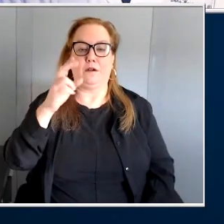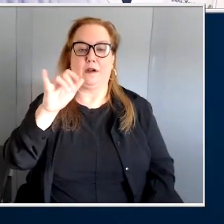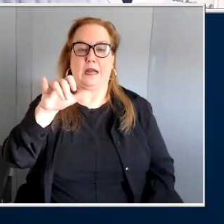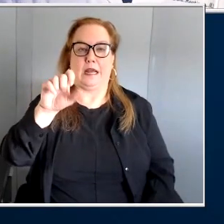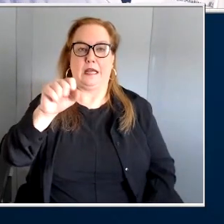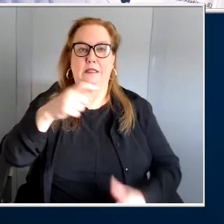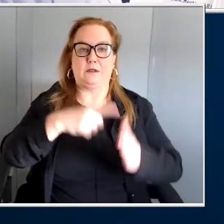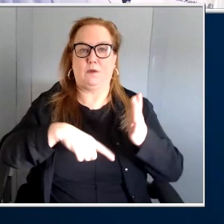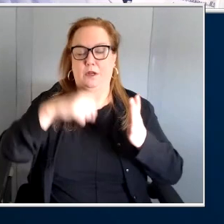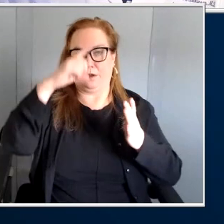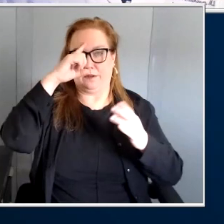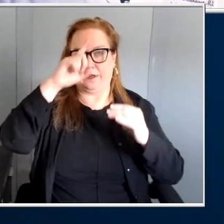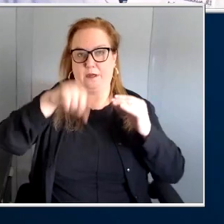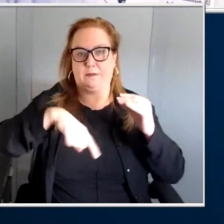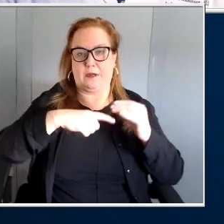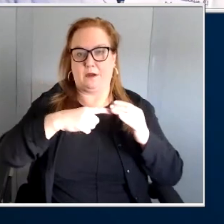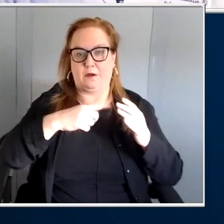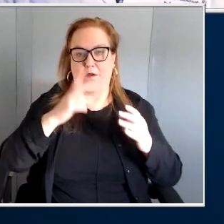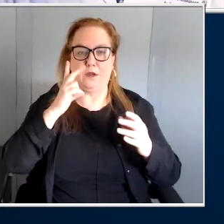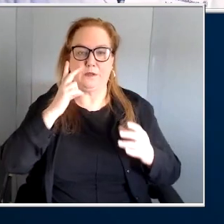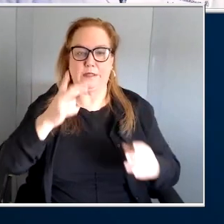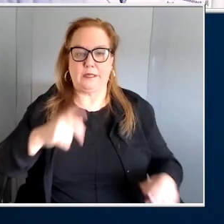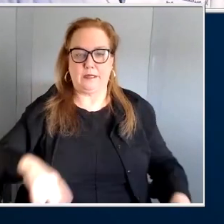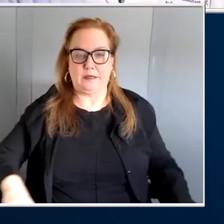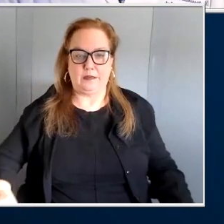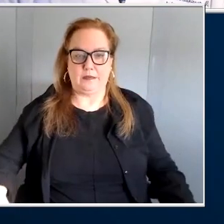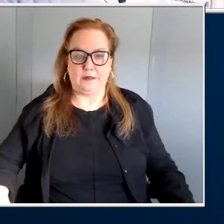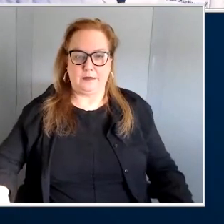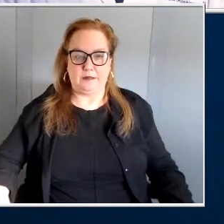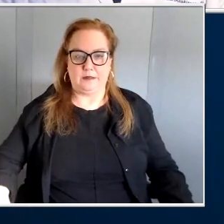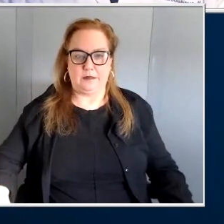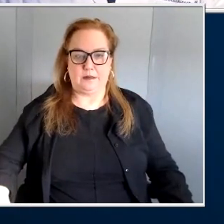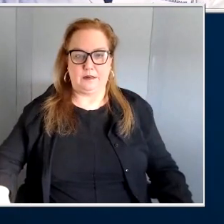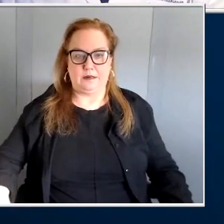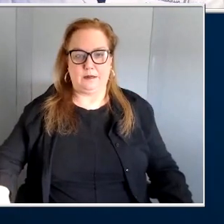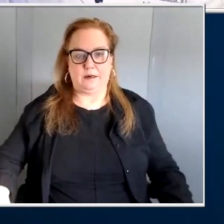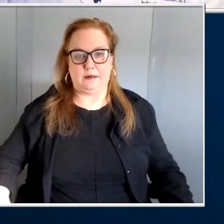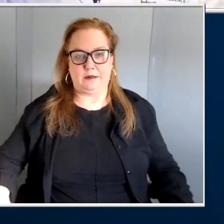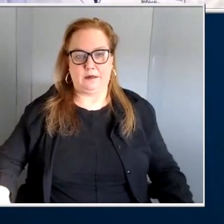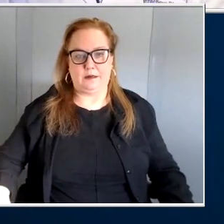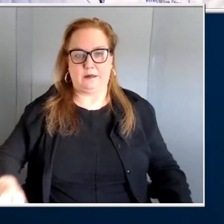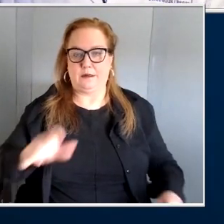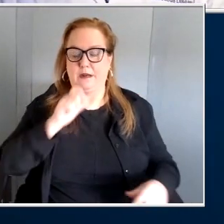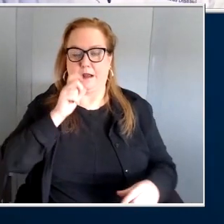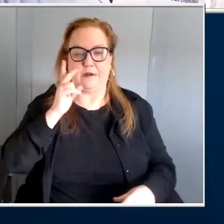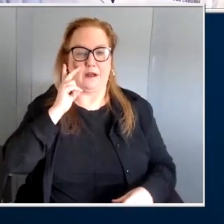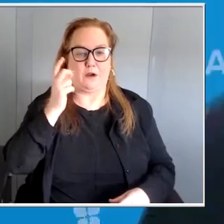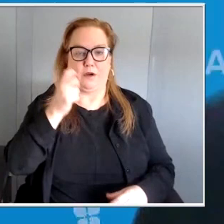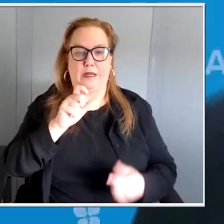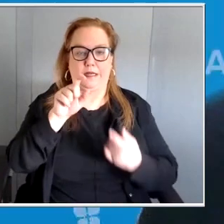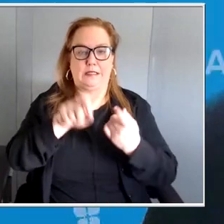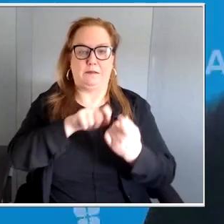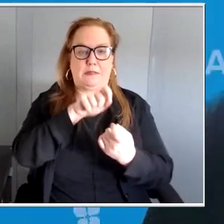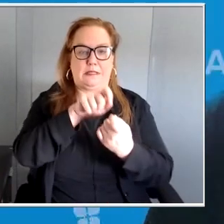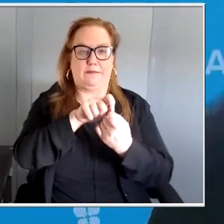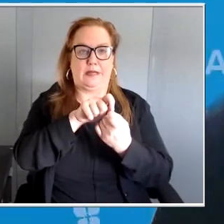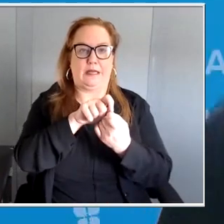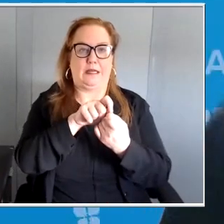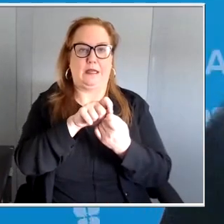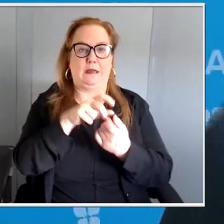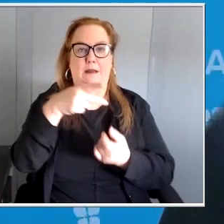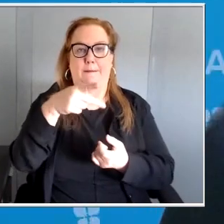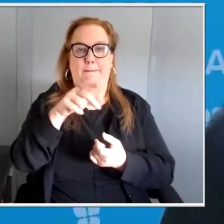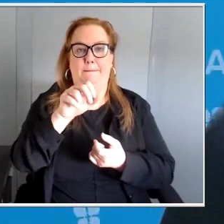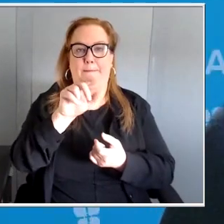what's going on, and what are you guys seeing with this? You know, I have not heard any specific instances of